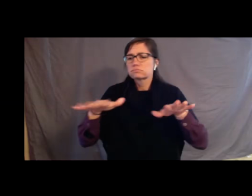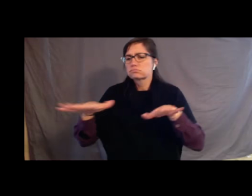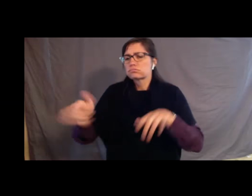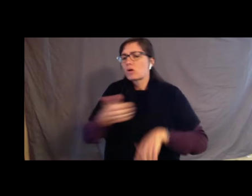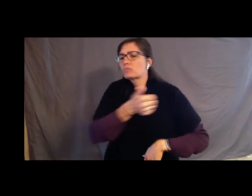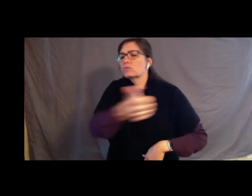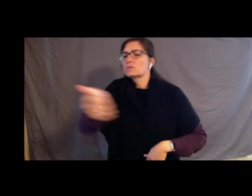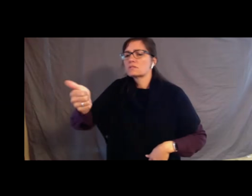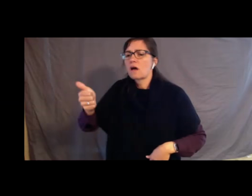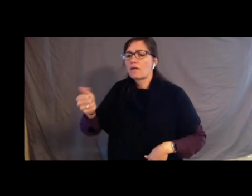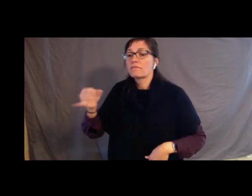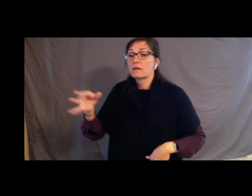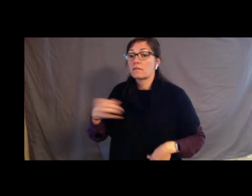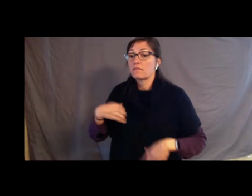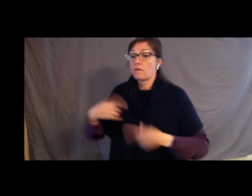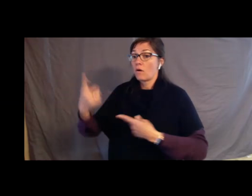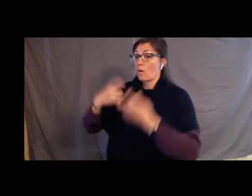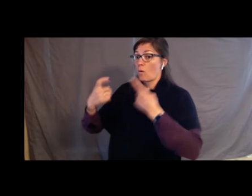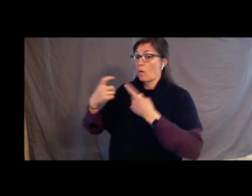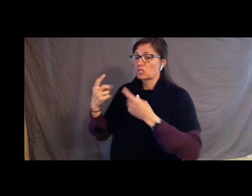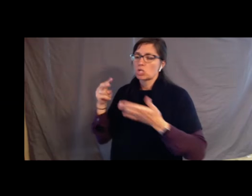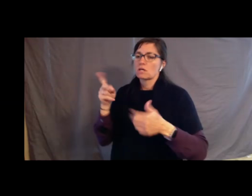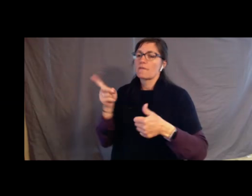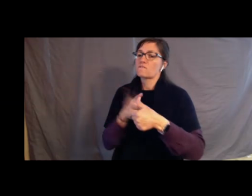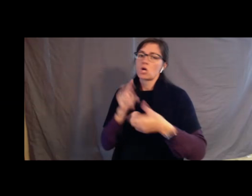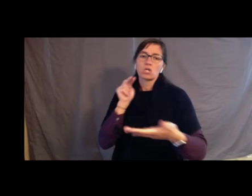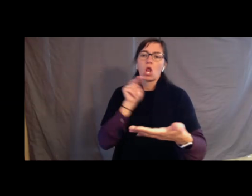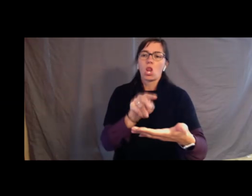have questions, to take a look at